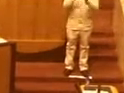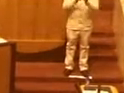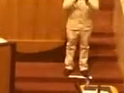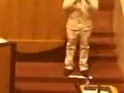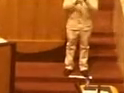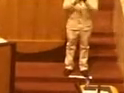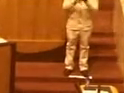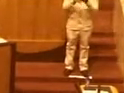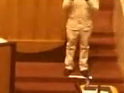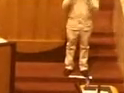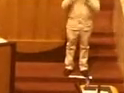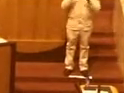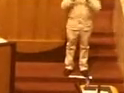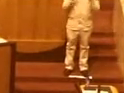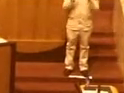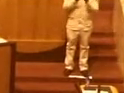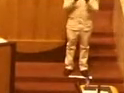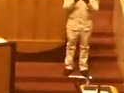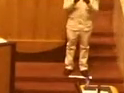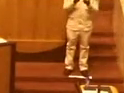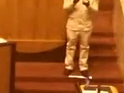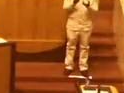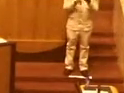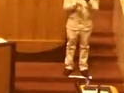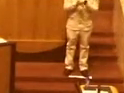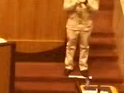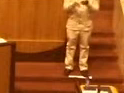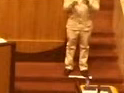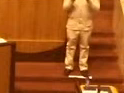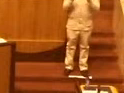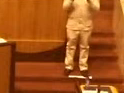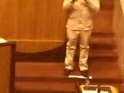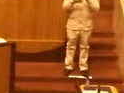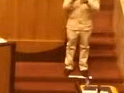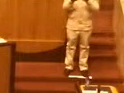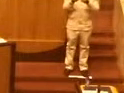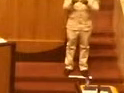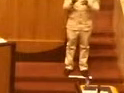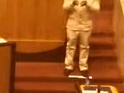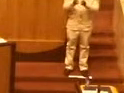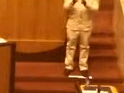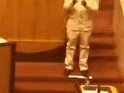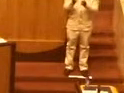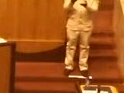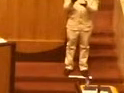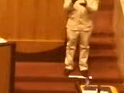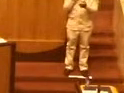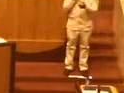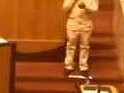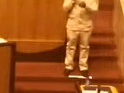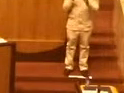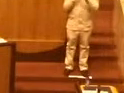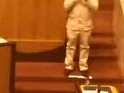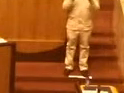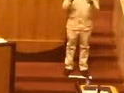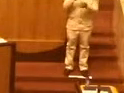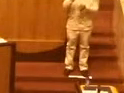Community Safety, Transport Management, Public Works and Roads, Honorable Zwaile. You have 9 minutes.